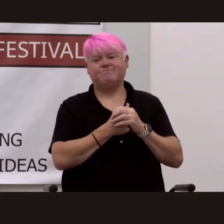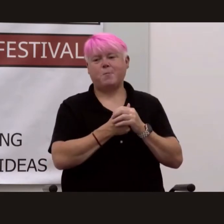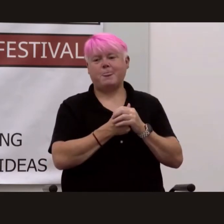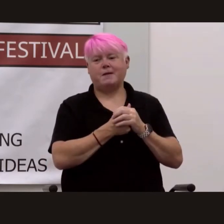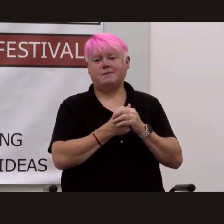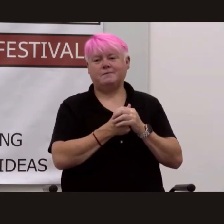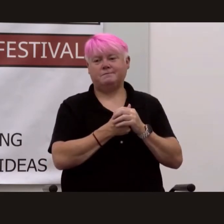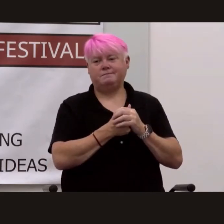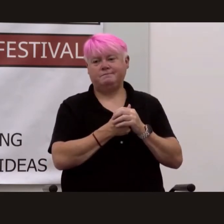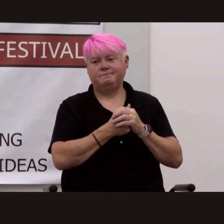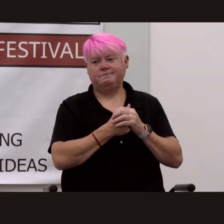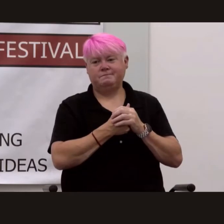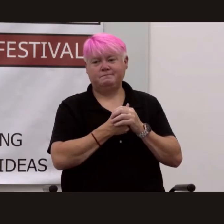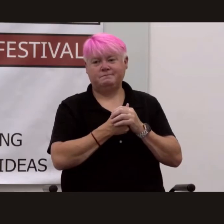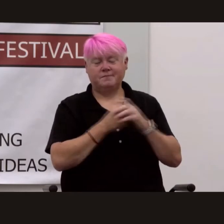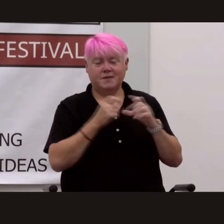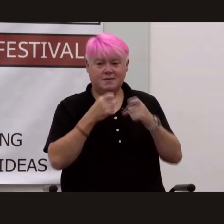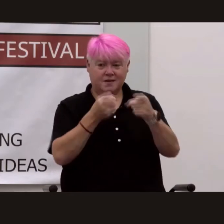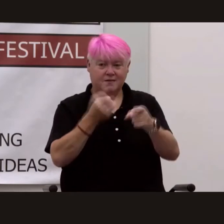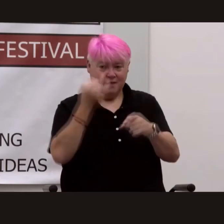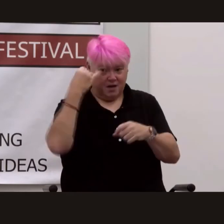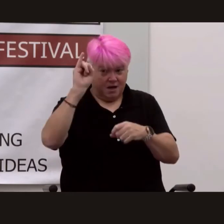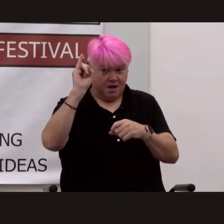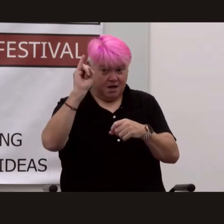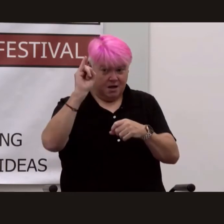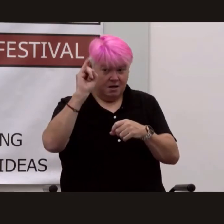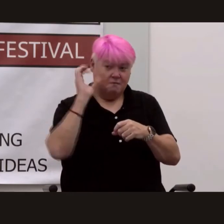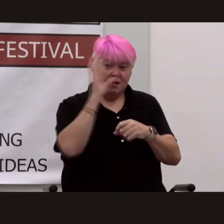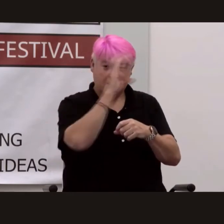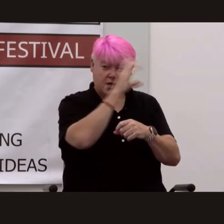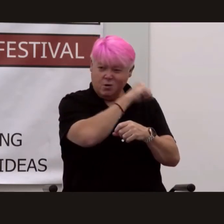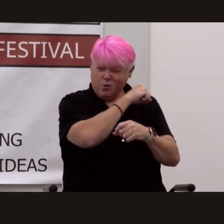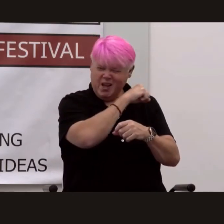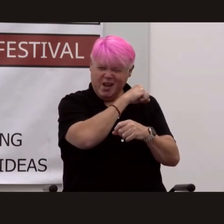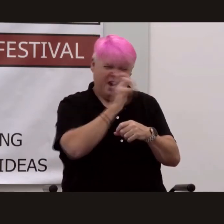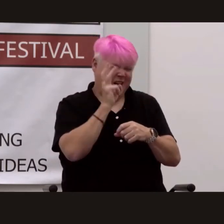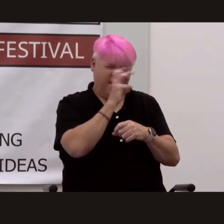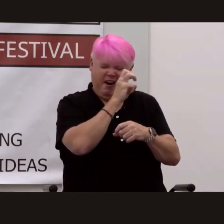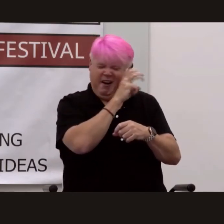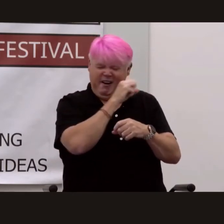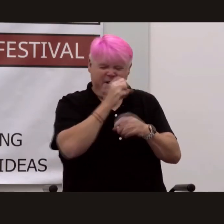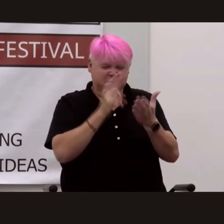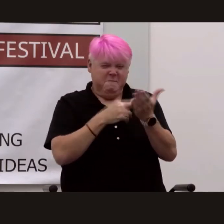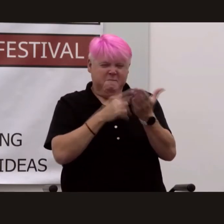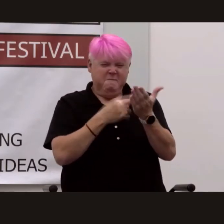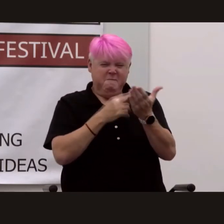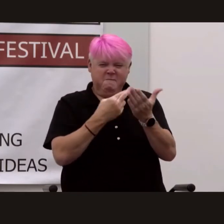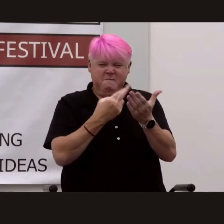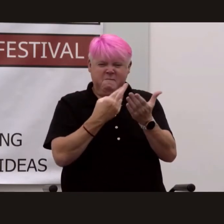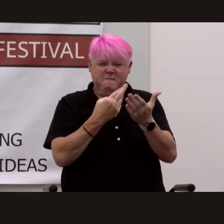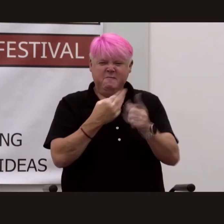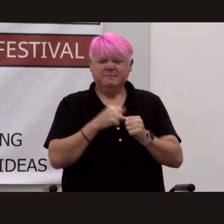So, this will give you an idea of the kind of strange research required for fiction.